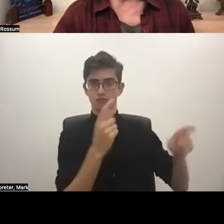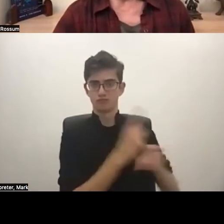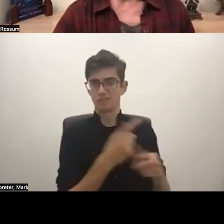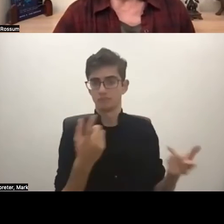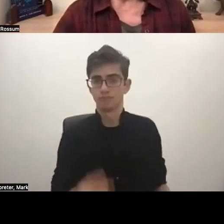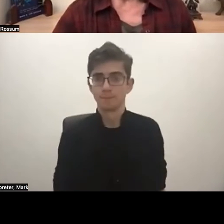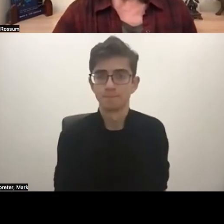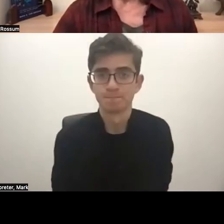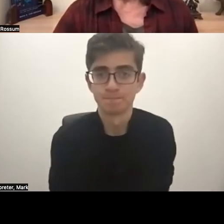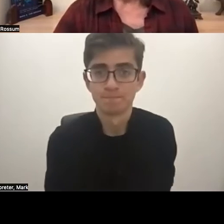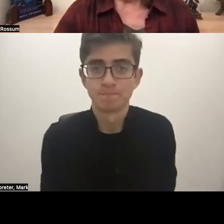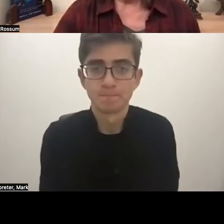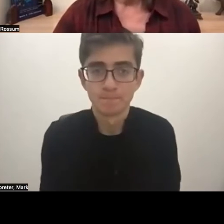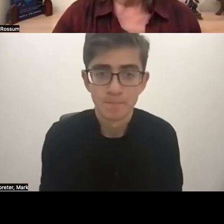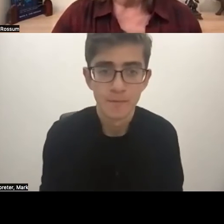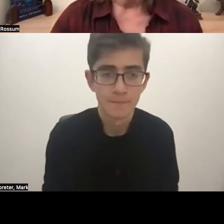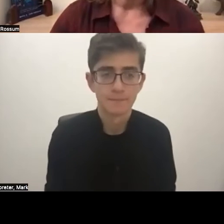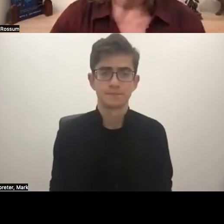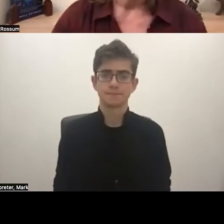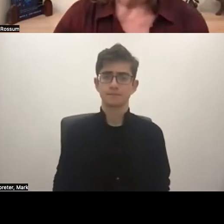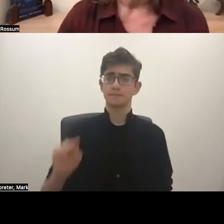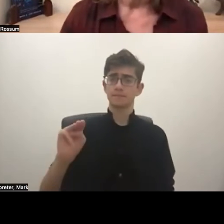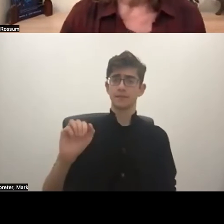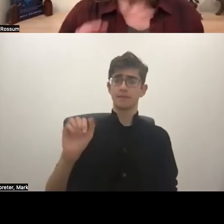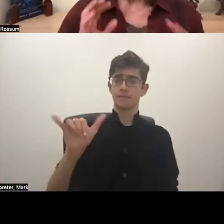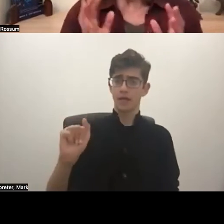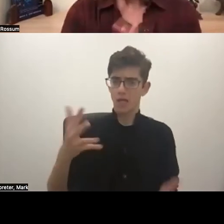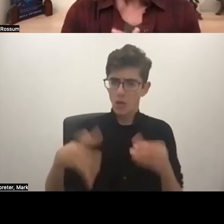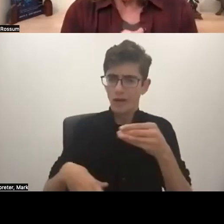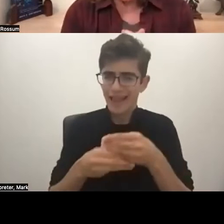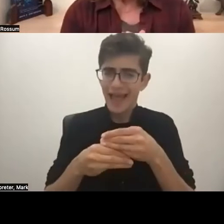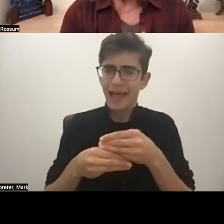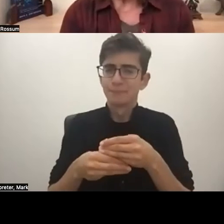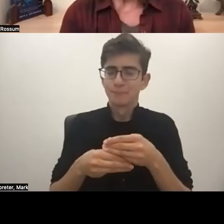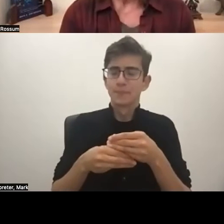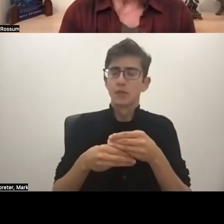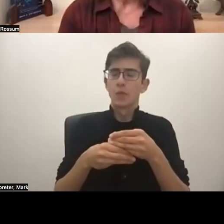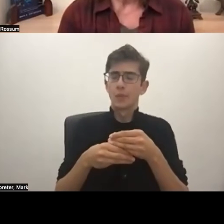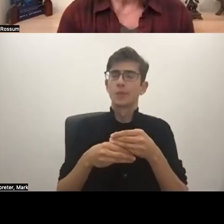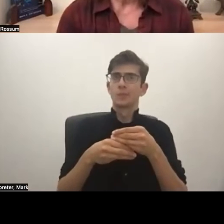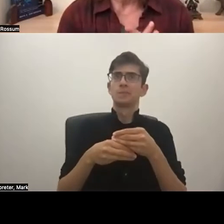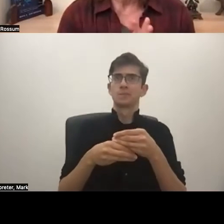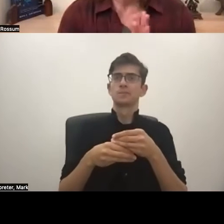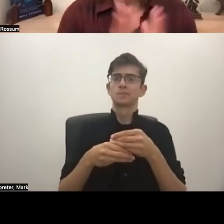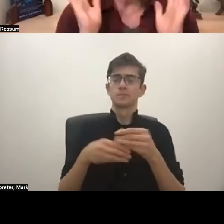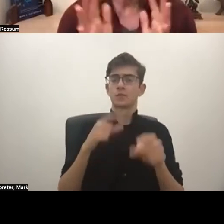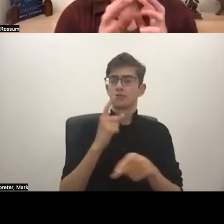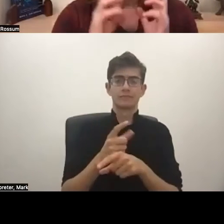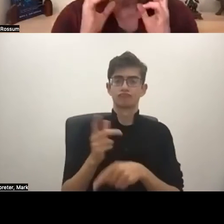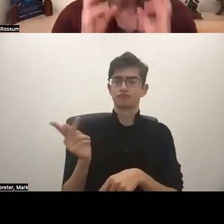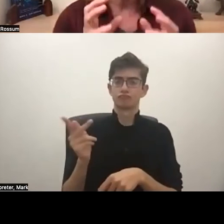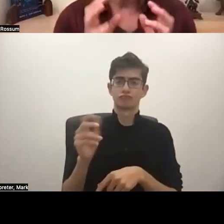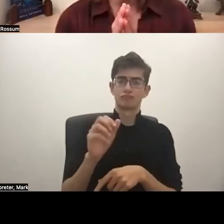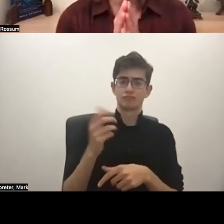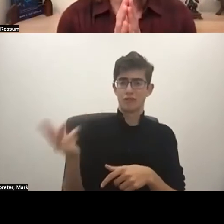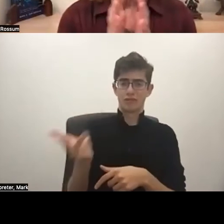mentioning. And can I just offer one addition? So I think that Anthony and Professor Bratspies and Michael